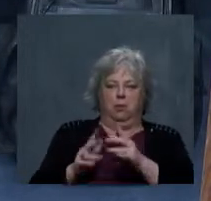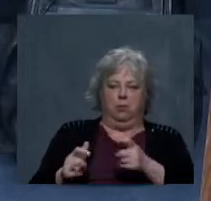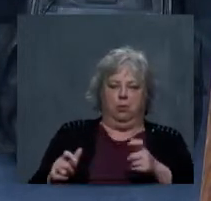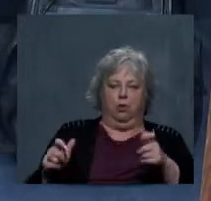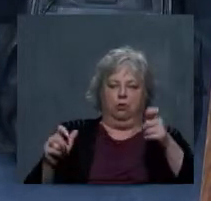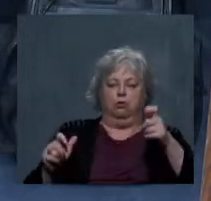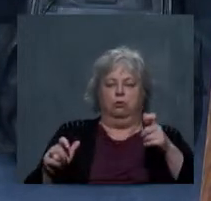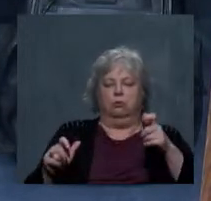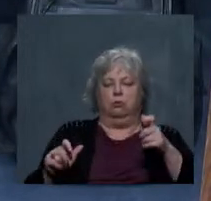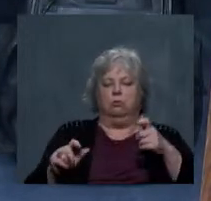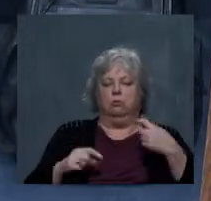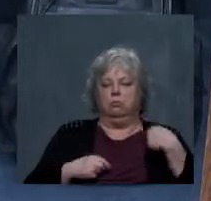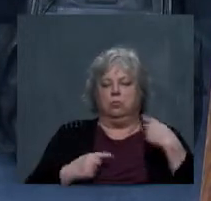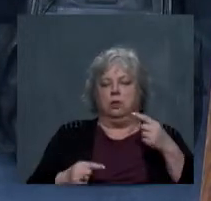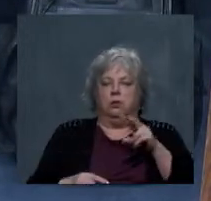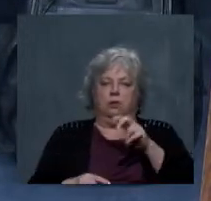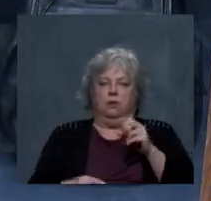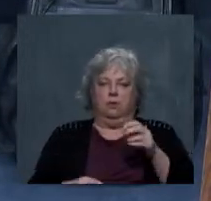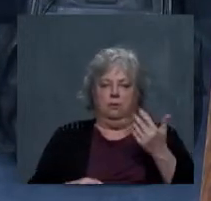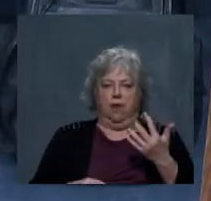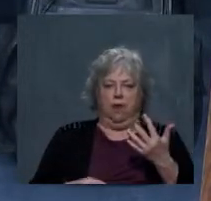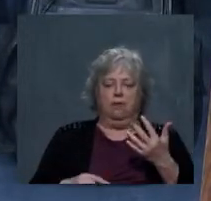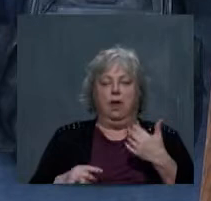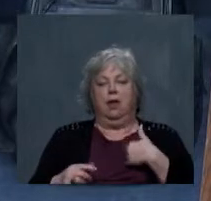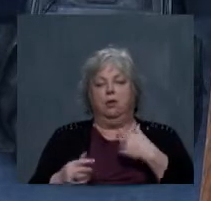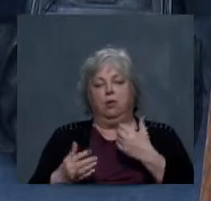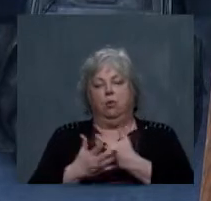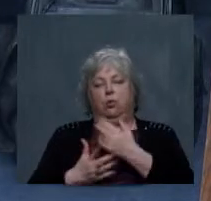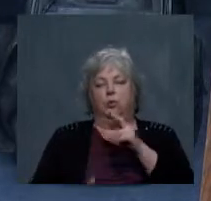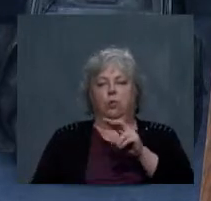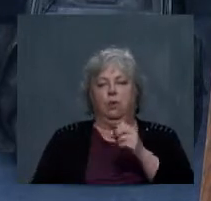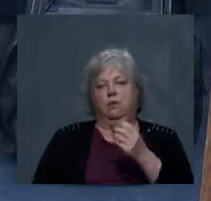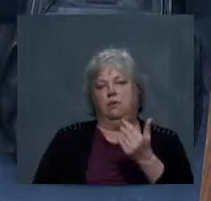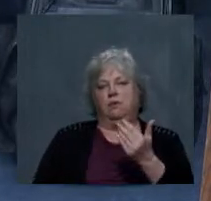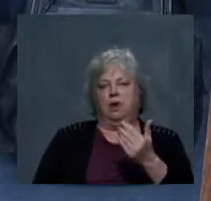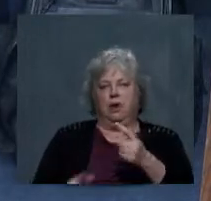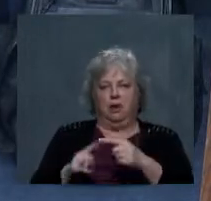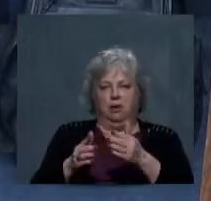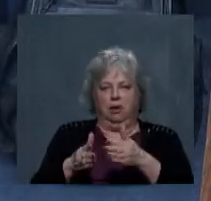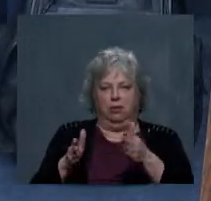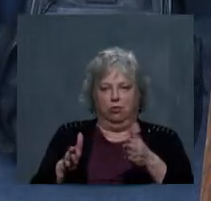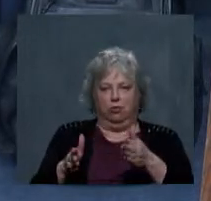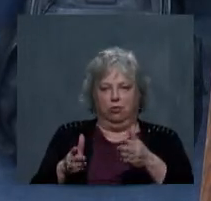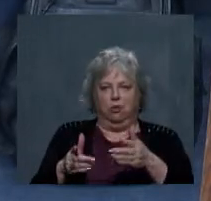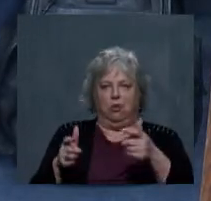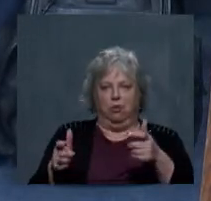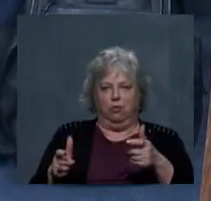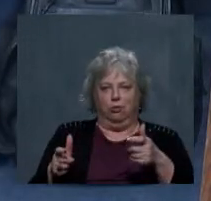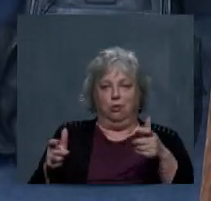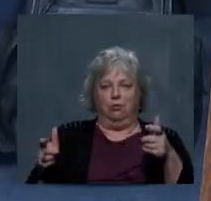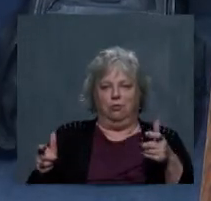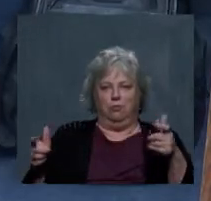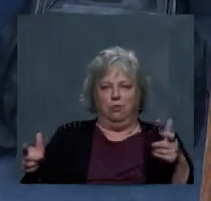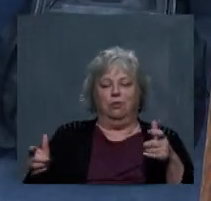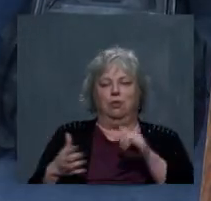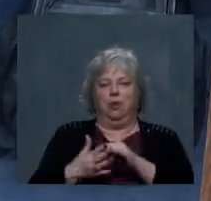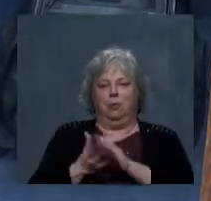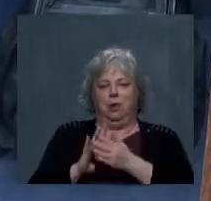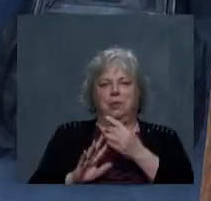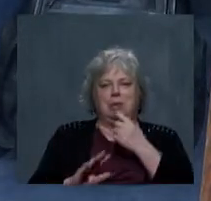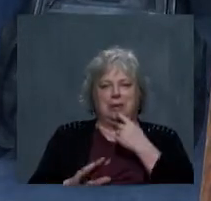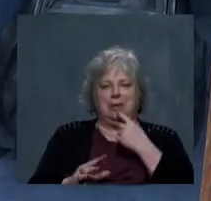in 2005 or so. There's a new 2015, and it keeps getting larger and larger. So it's a serious